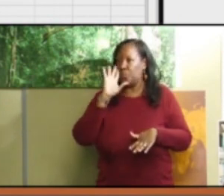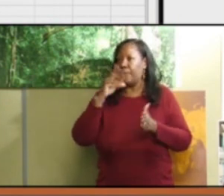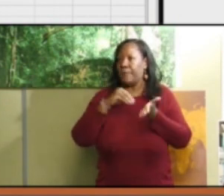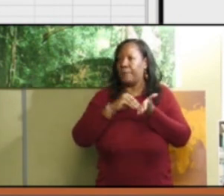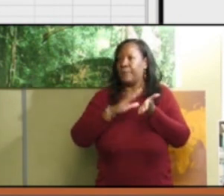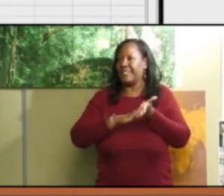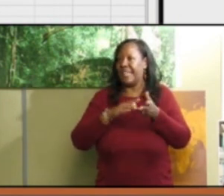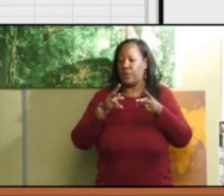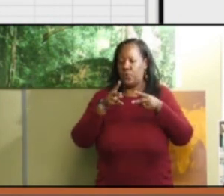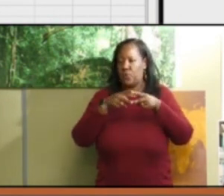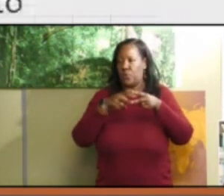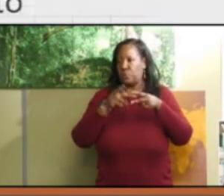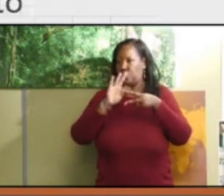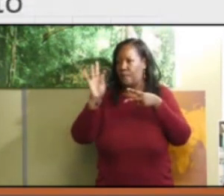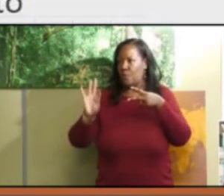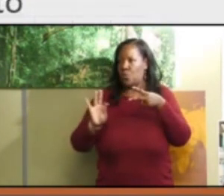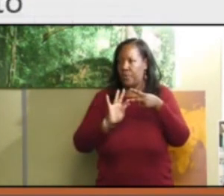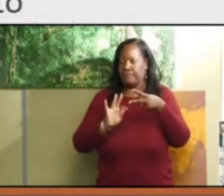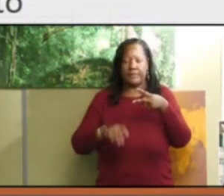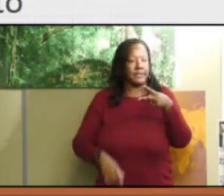and B forms.